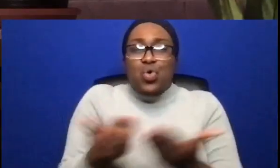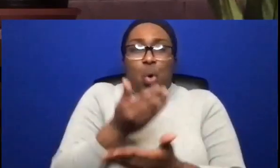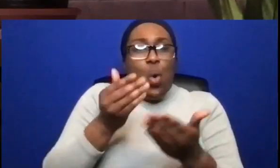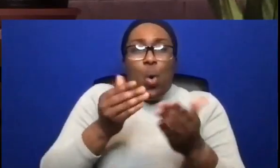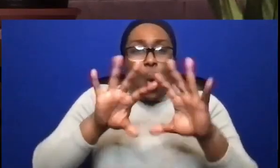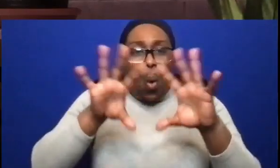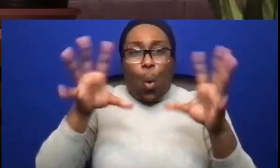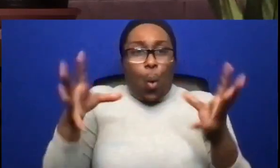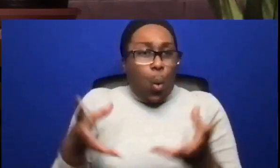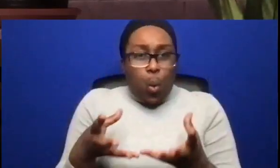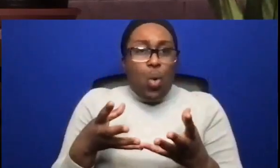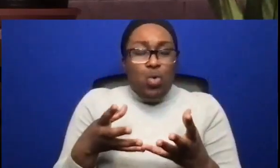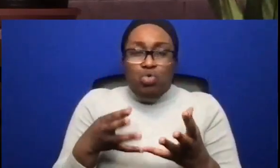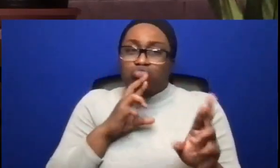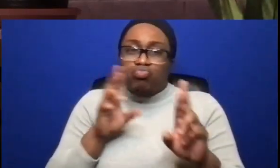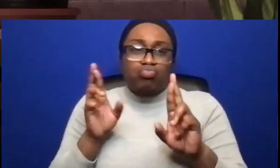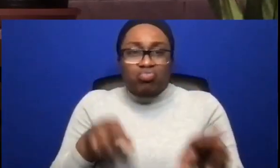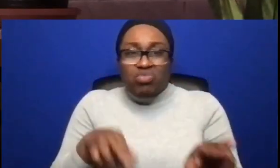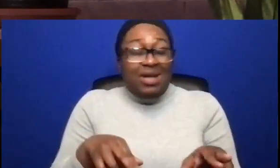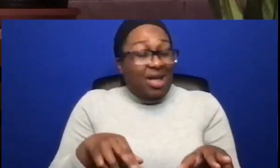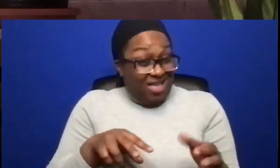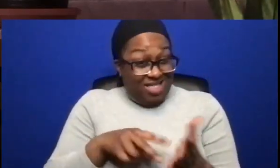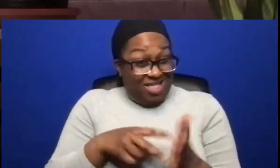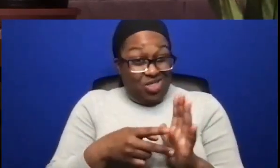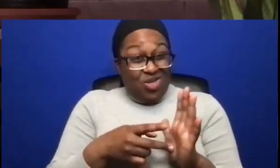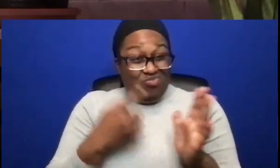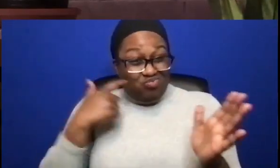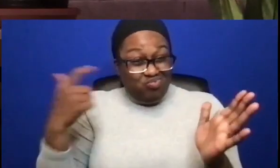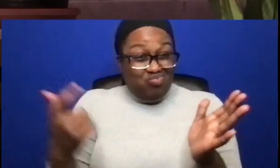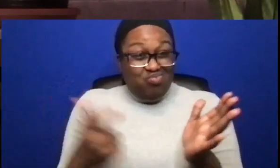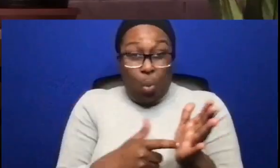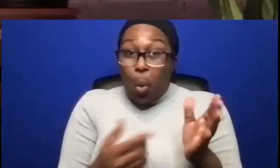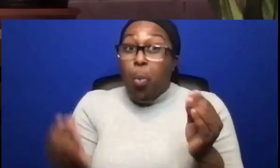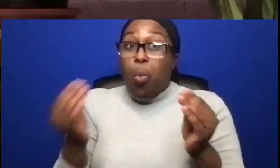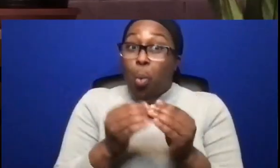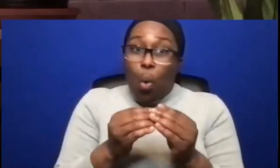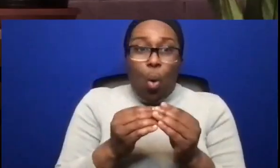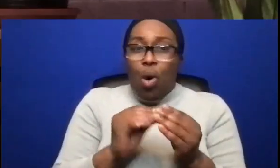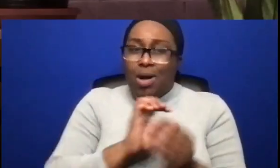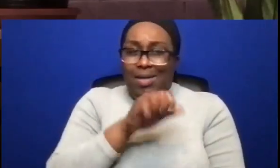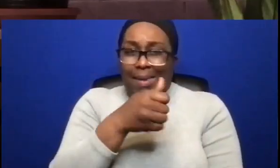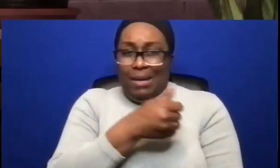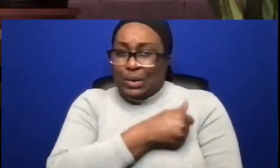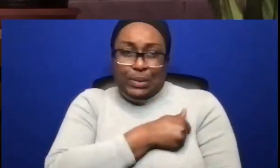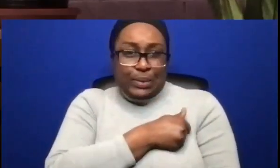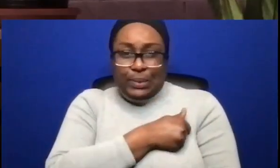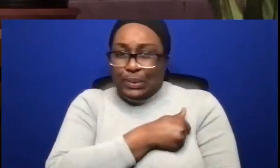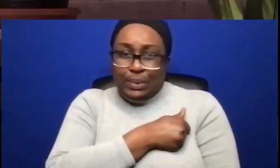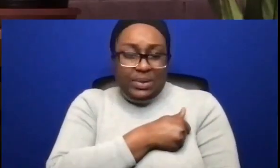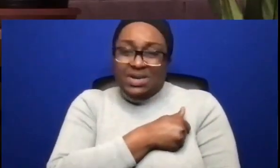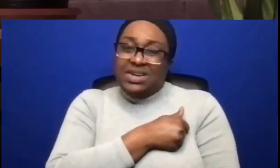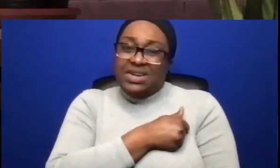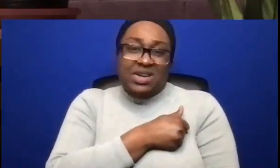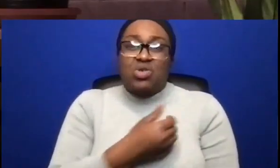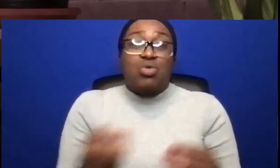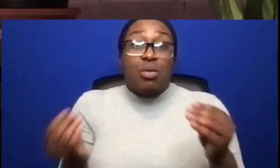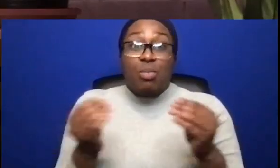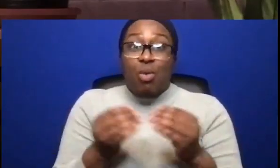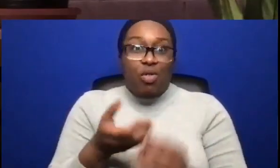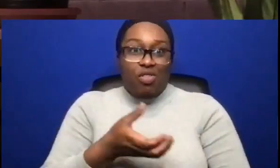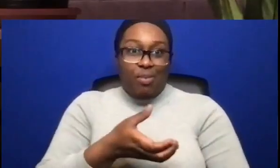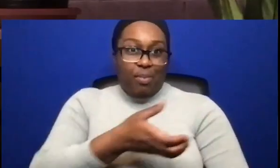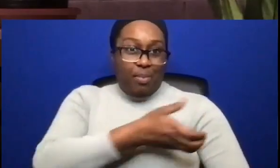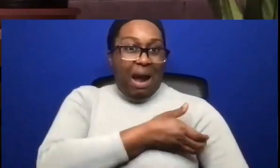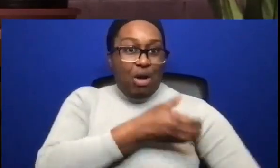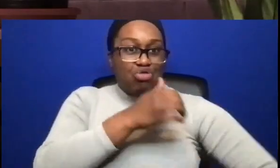order, one that is marked more by the Beatitudes than by the powers and structures of